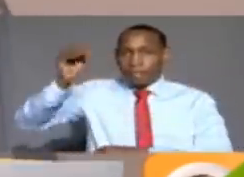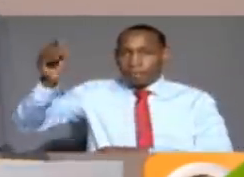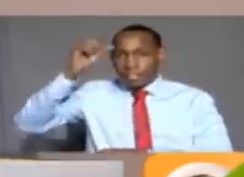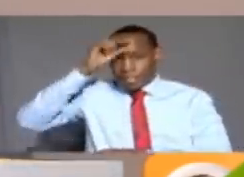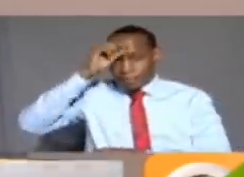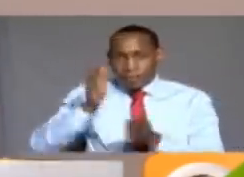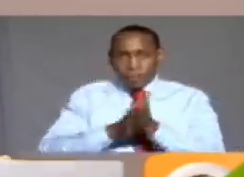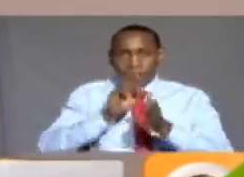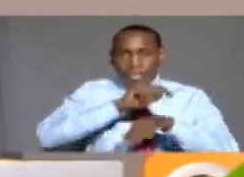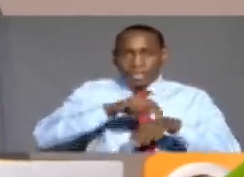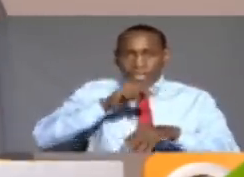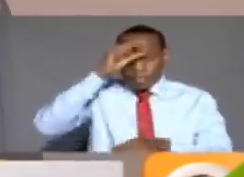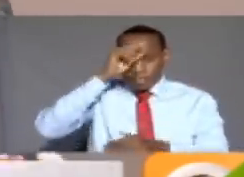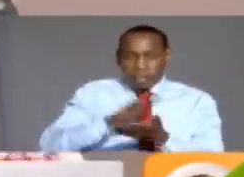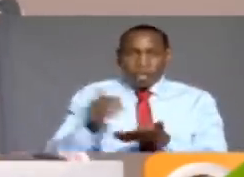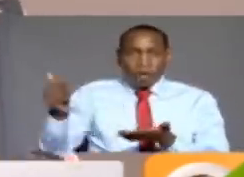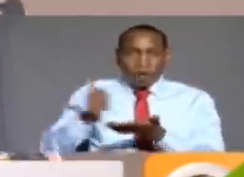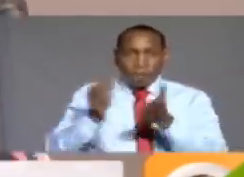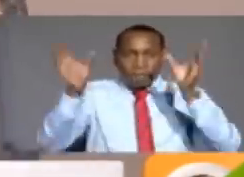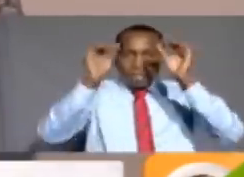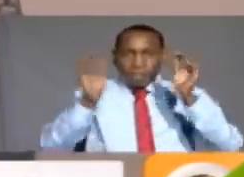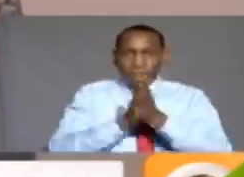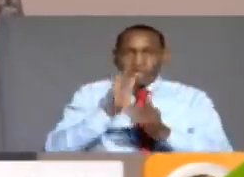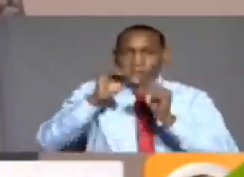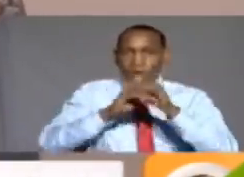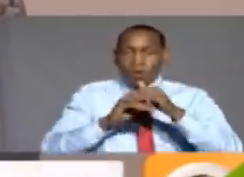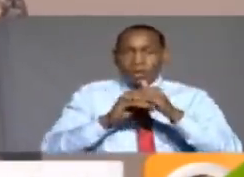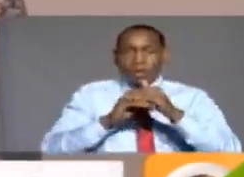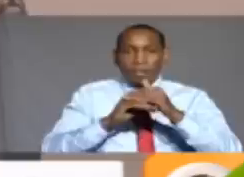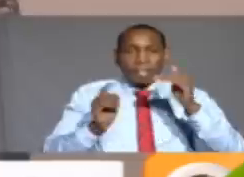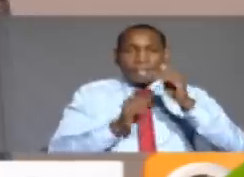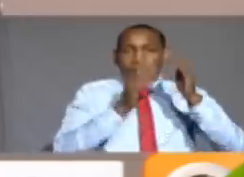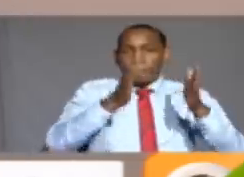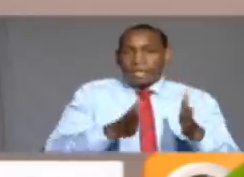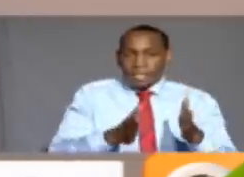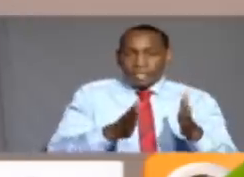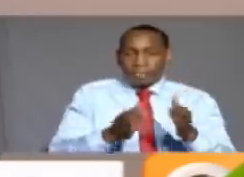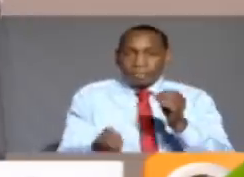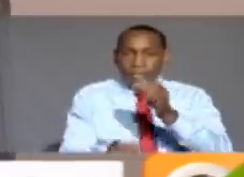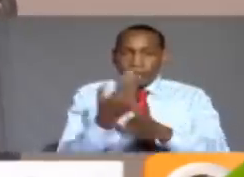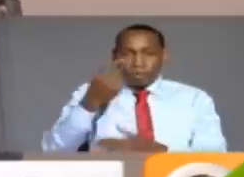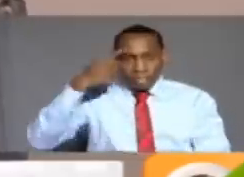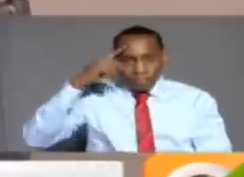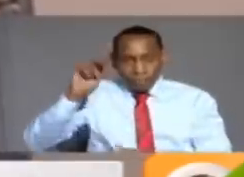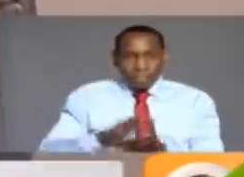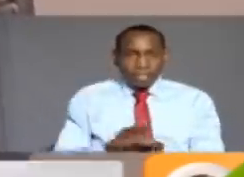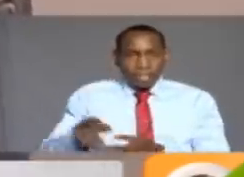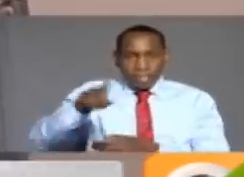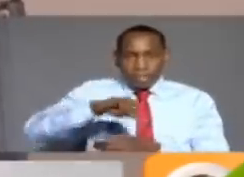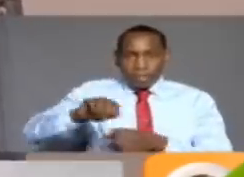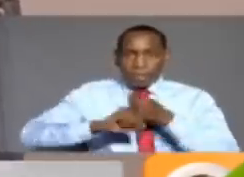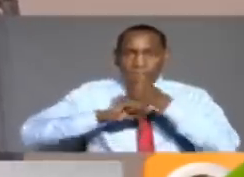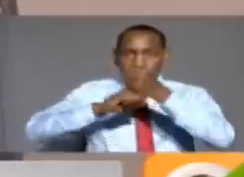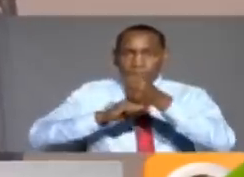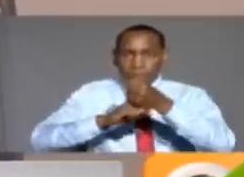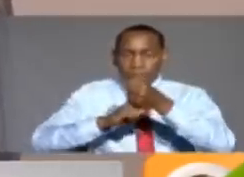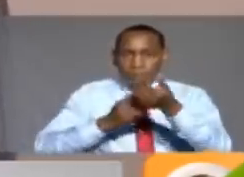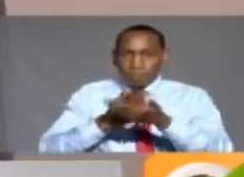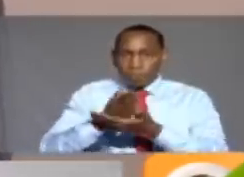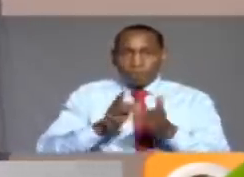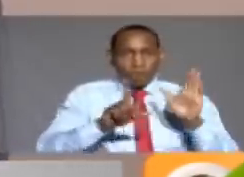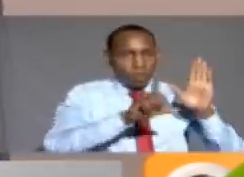and the national government. The office of the president with all the cabinet ministers, they come up with policy. Mm-hmm. We support with the legislative